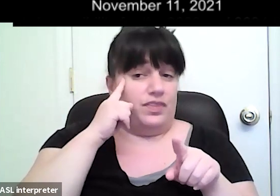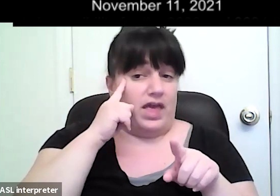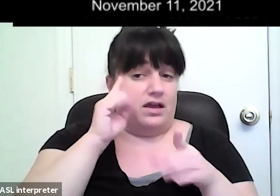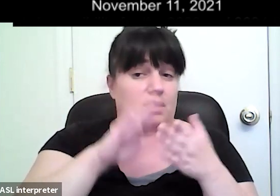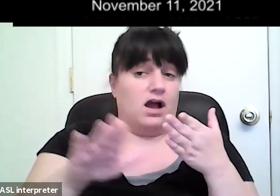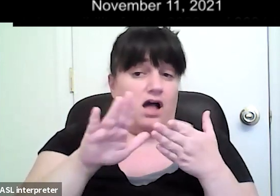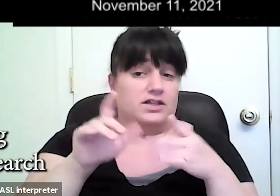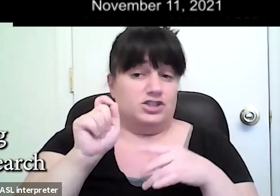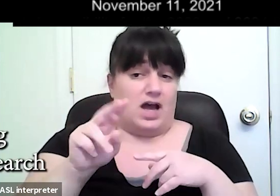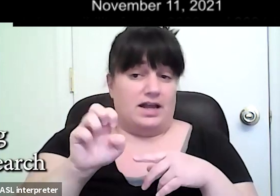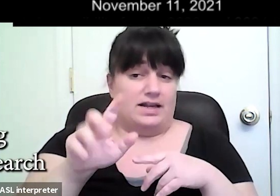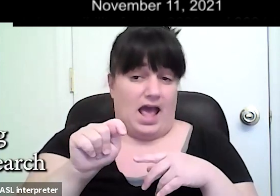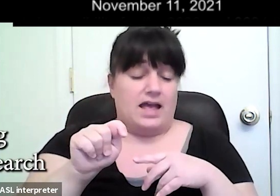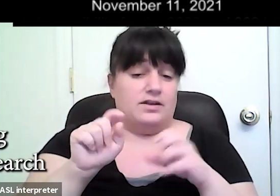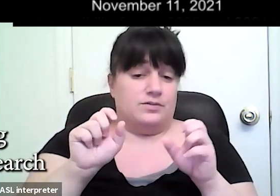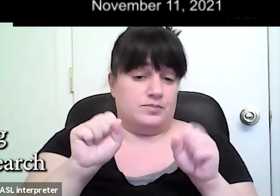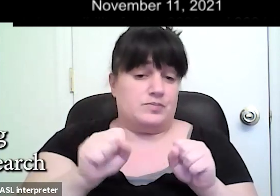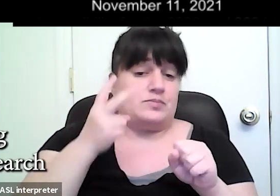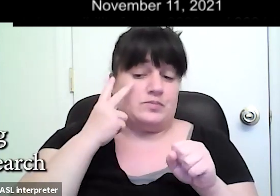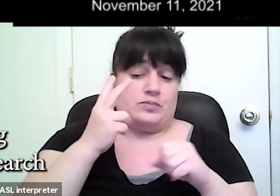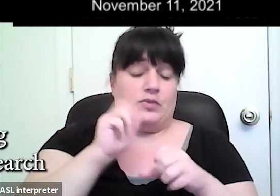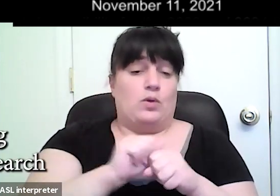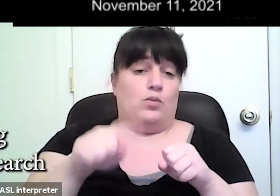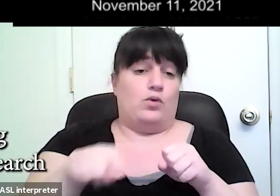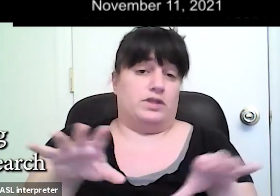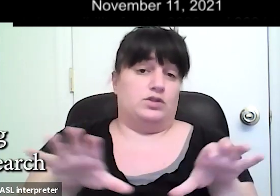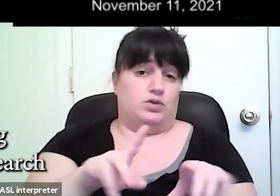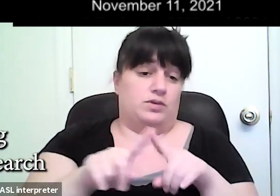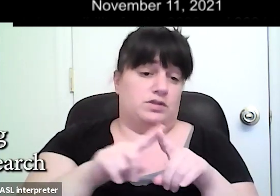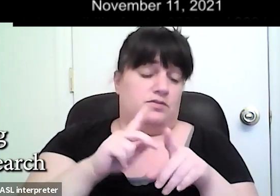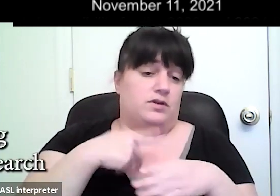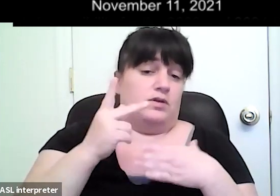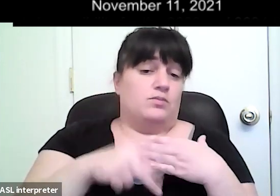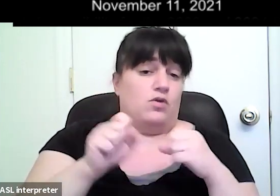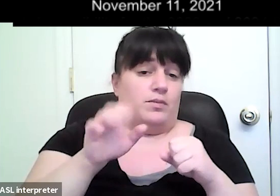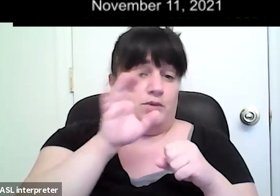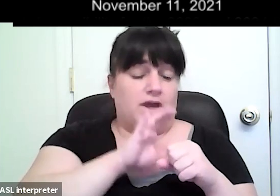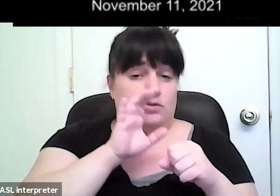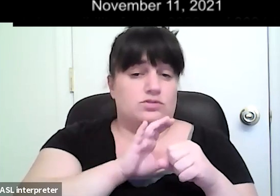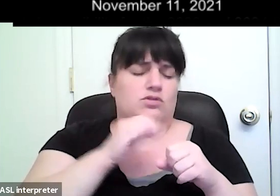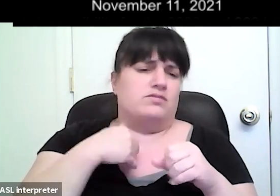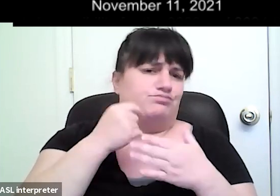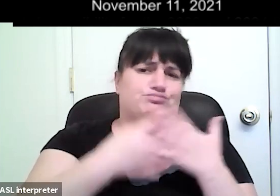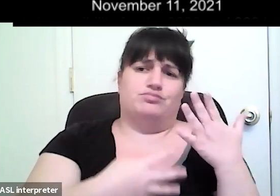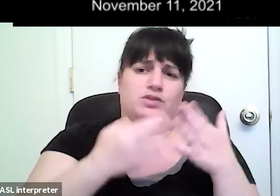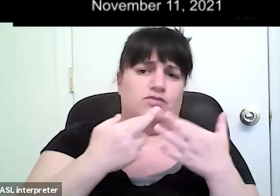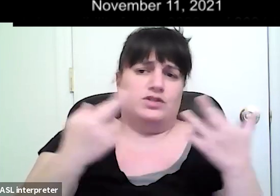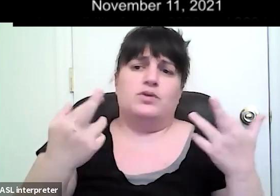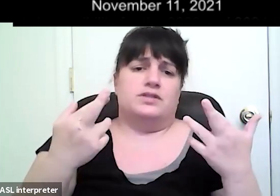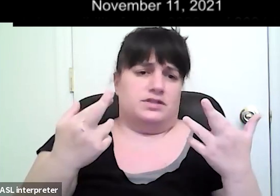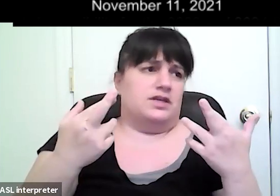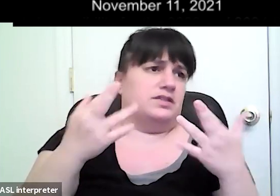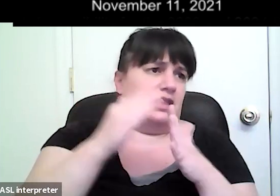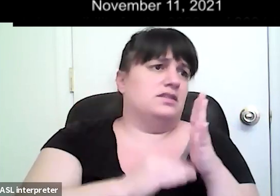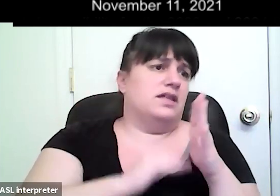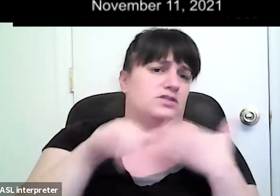thinkcollege.net, you can see the work they're doing in the different programs. You can search, and there's tons of resources, and just list